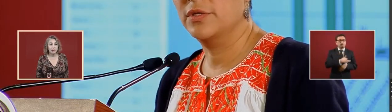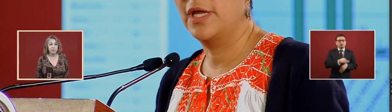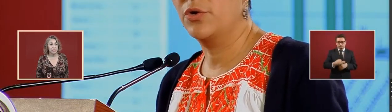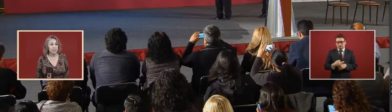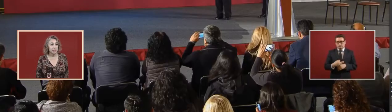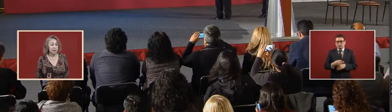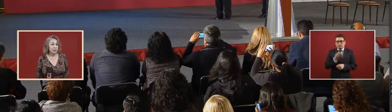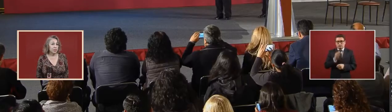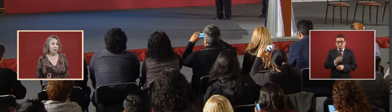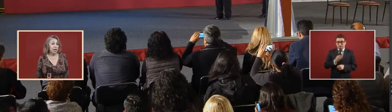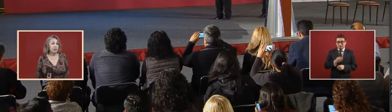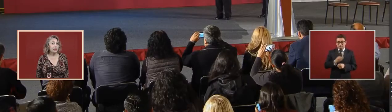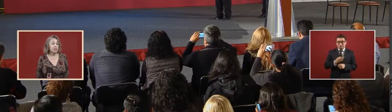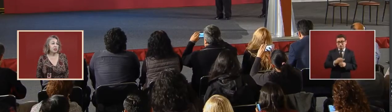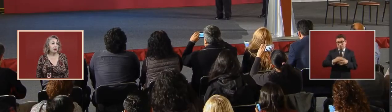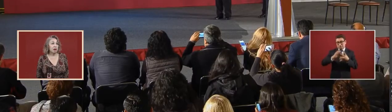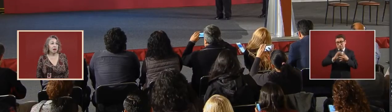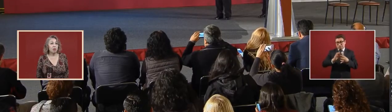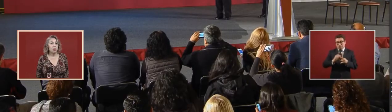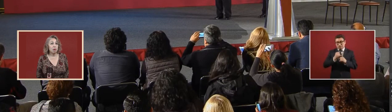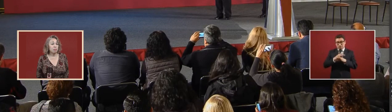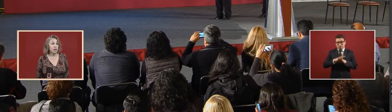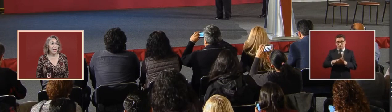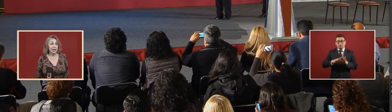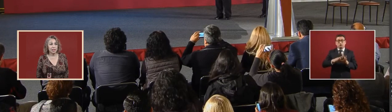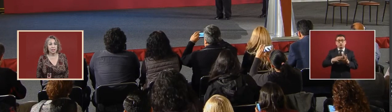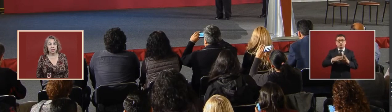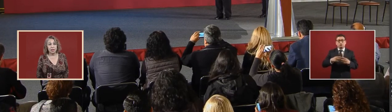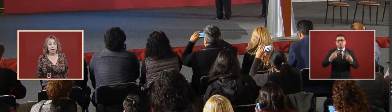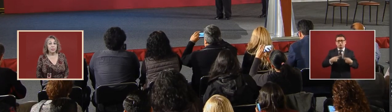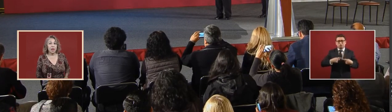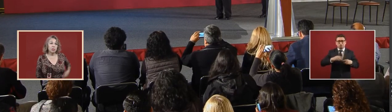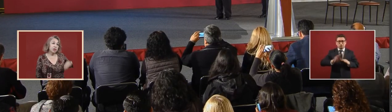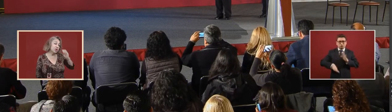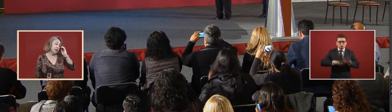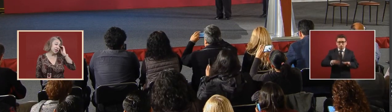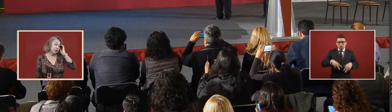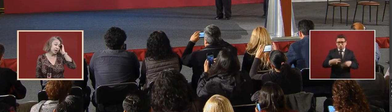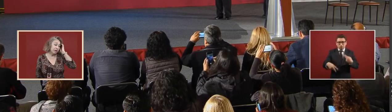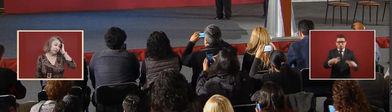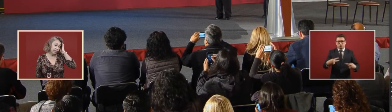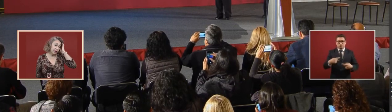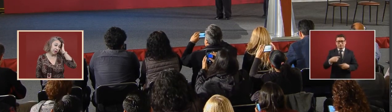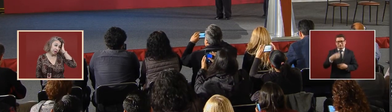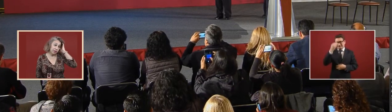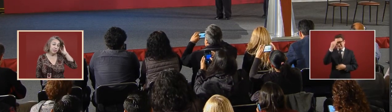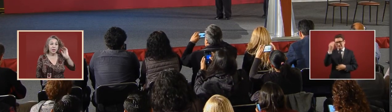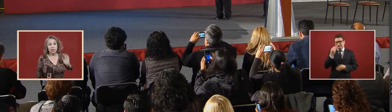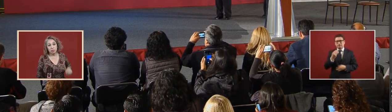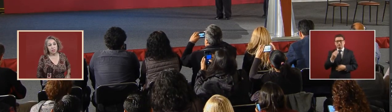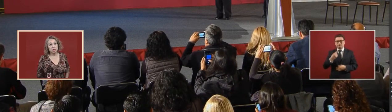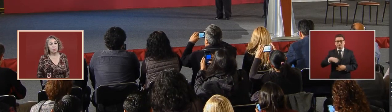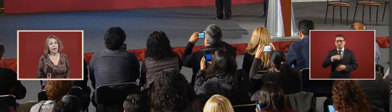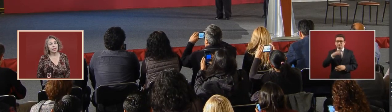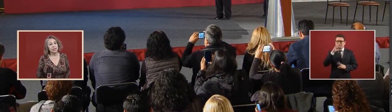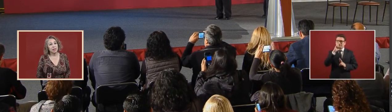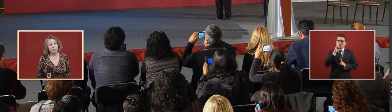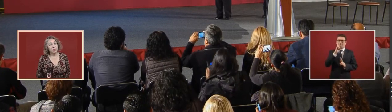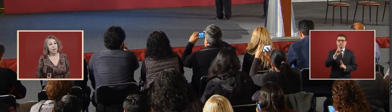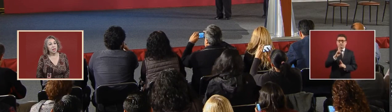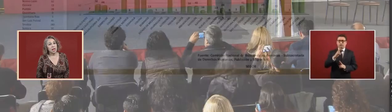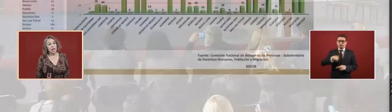and absent. And these are horrible acts. And we're trying to give the